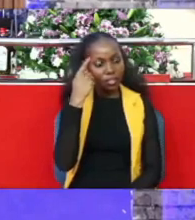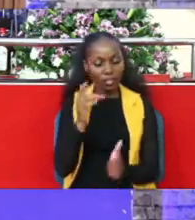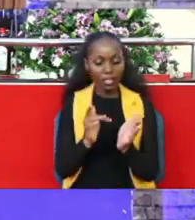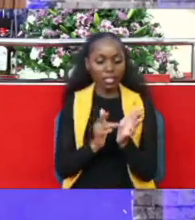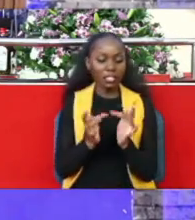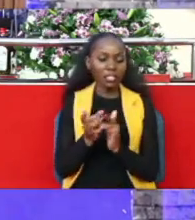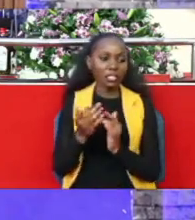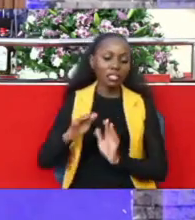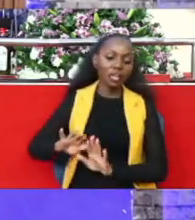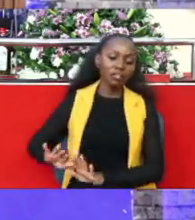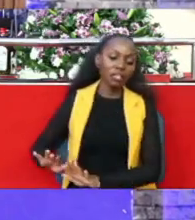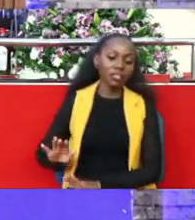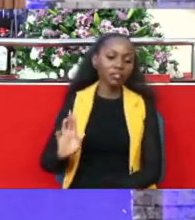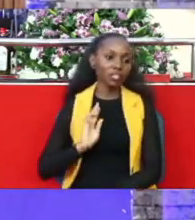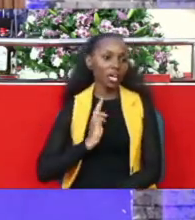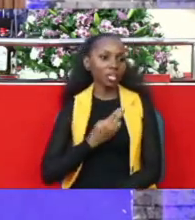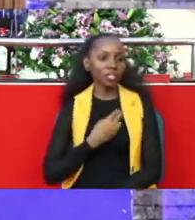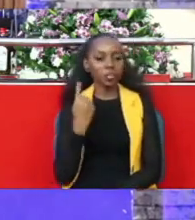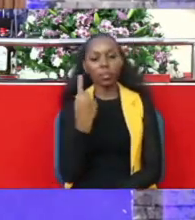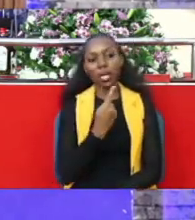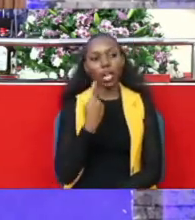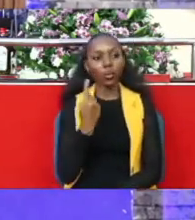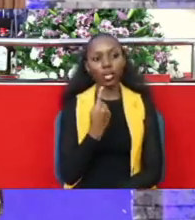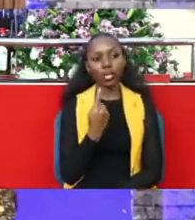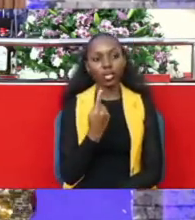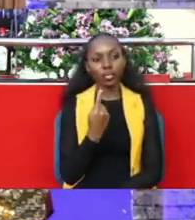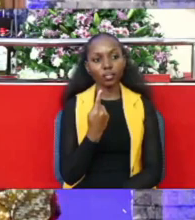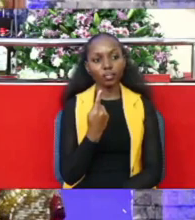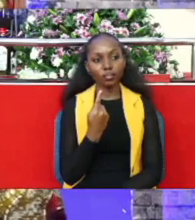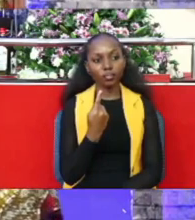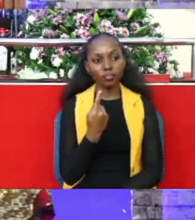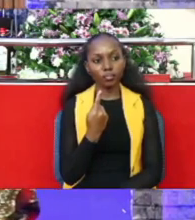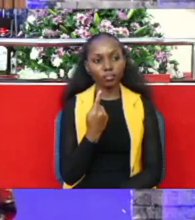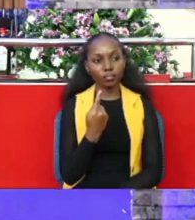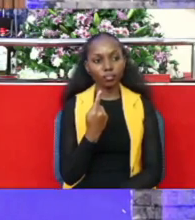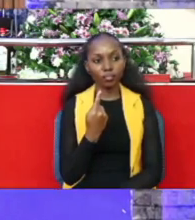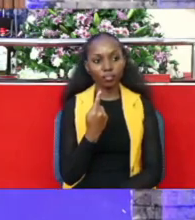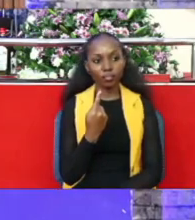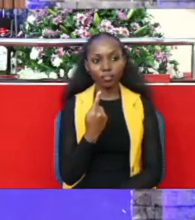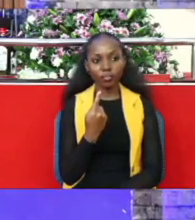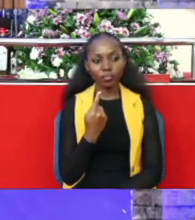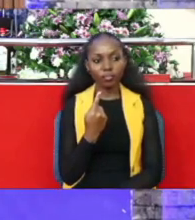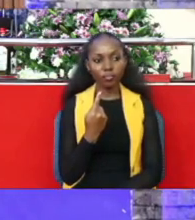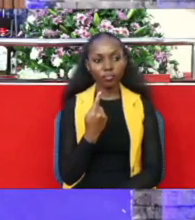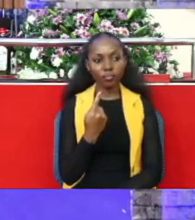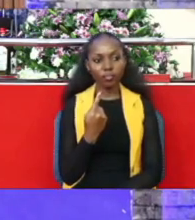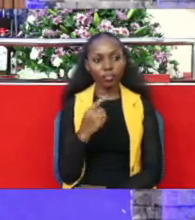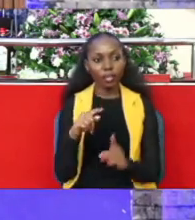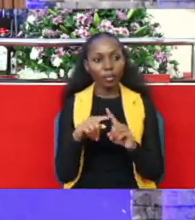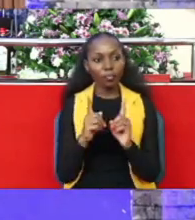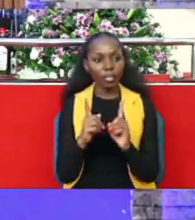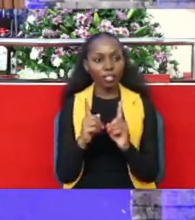lowly estate, ya kwamba sisi ni watu wa kiwango cha chini, as opposed to what looks at God looks at us